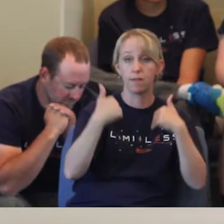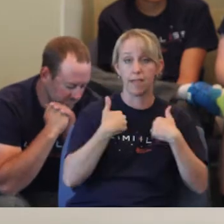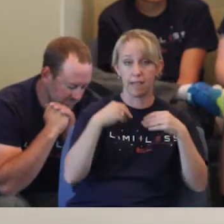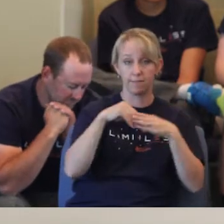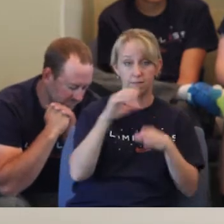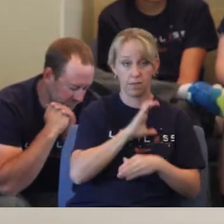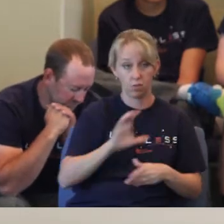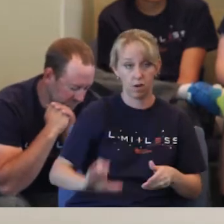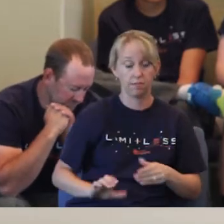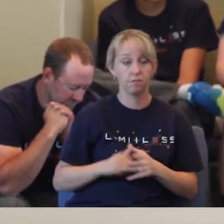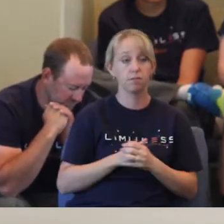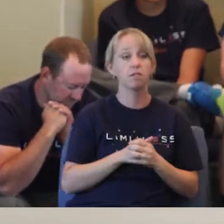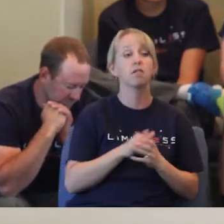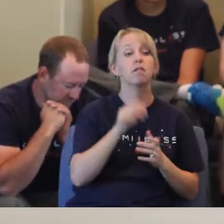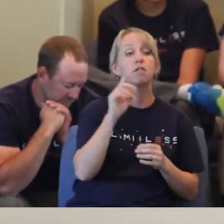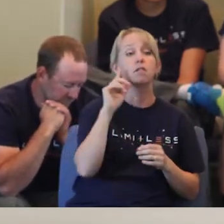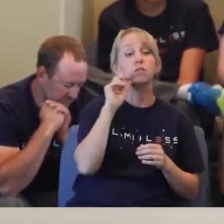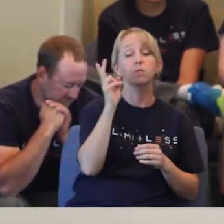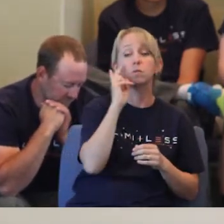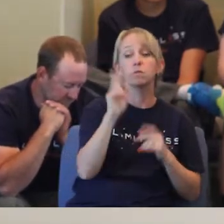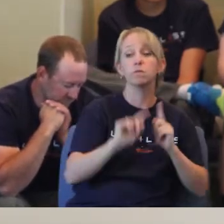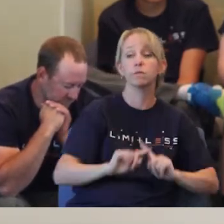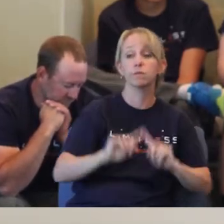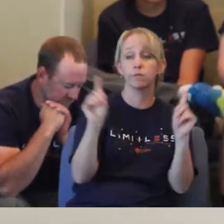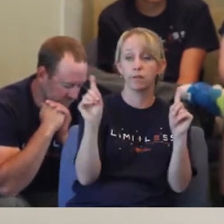to see the difference between